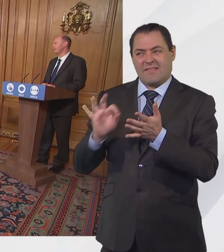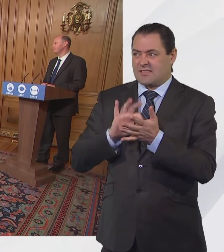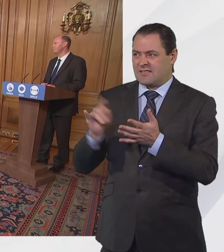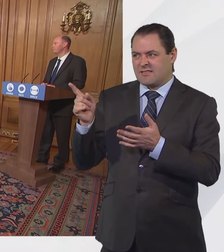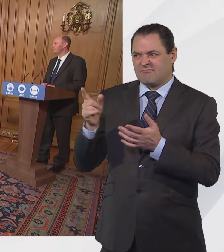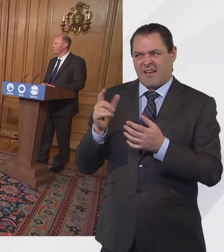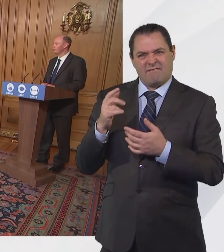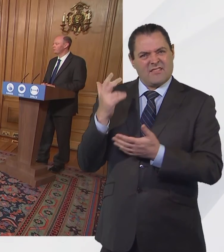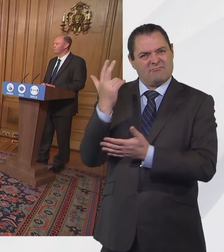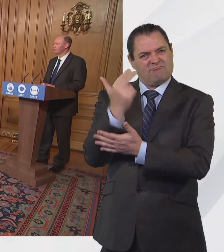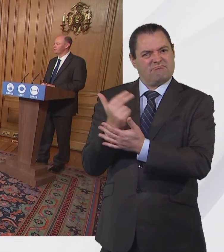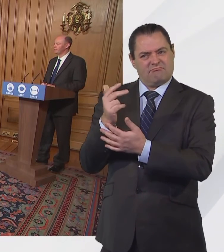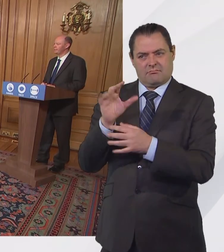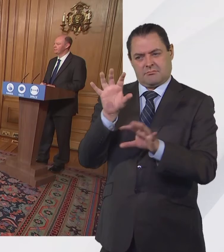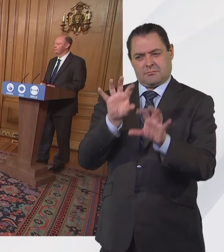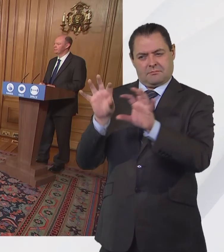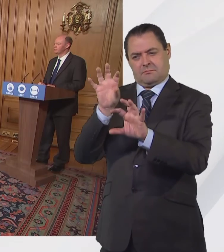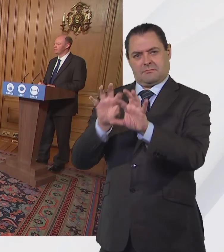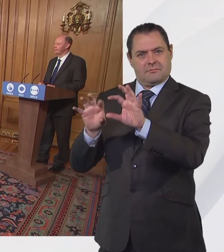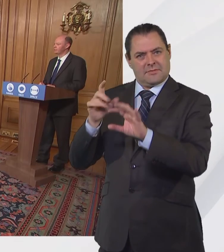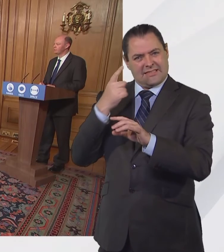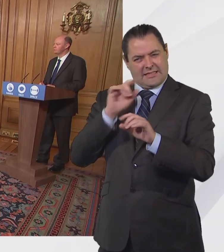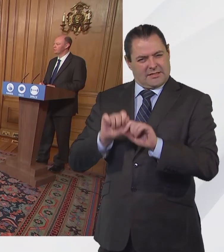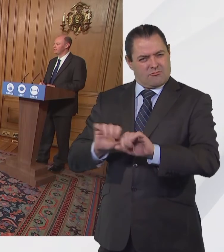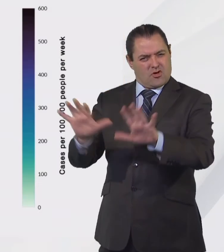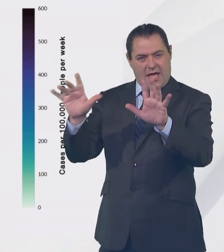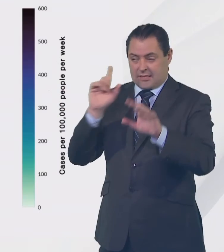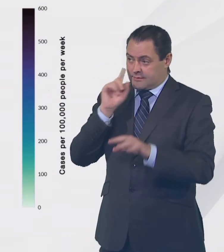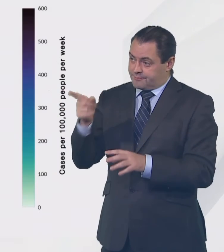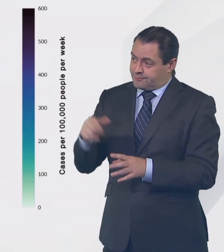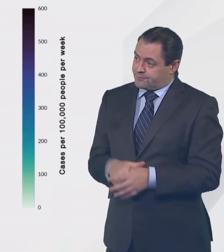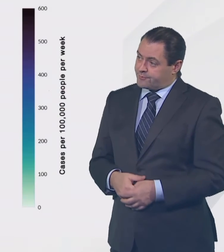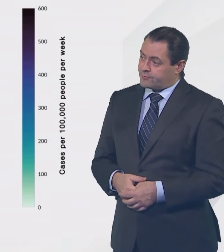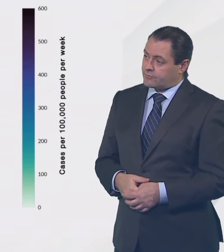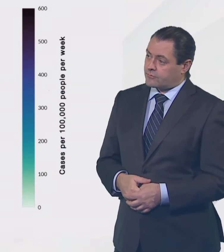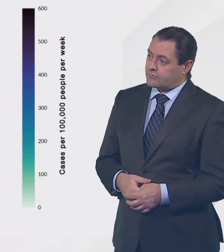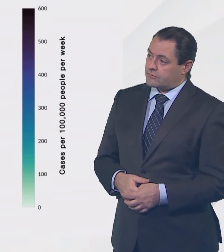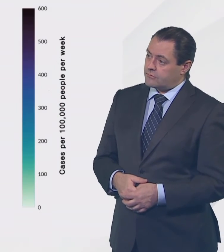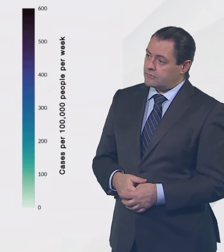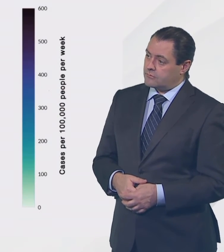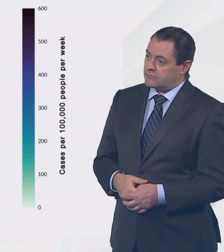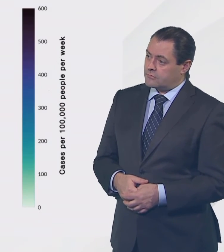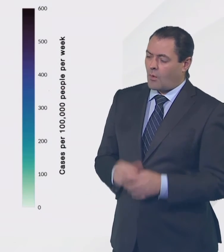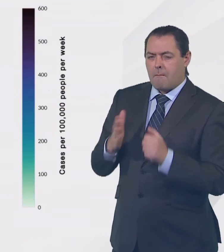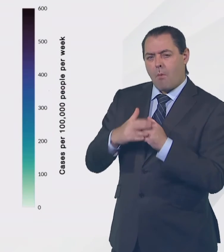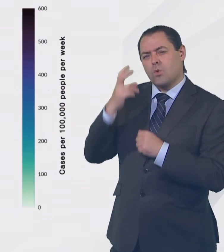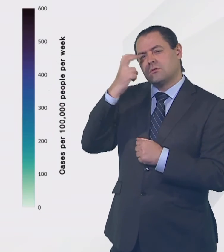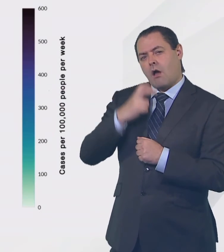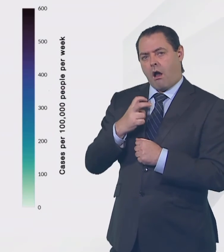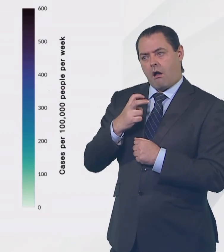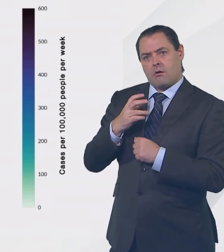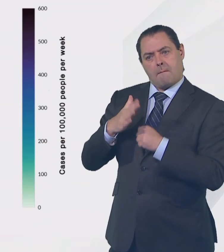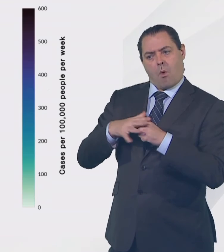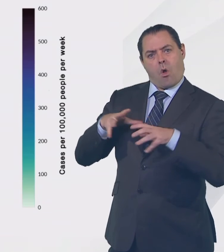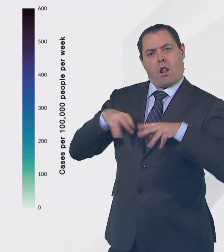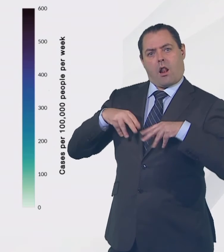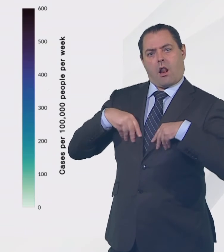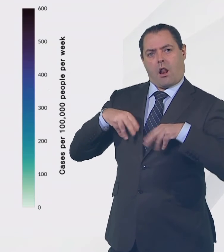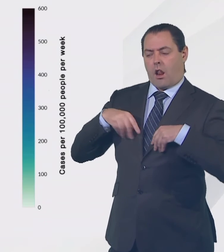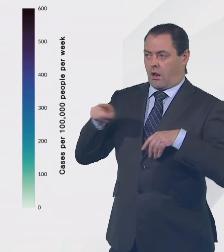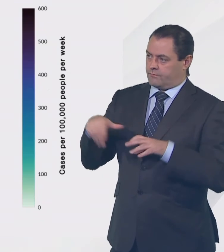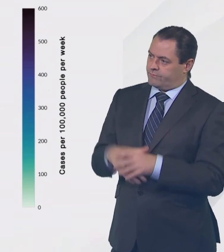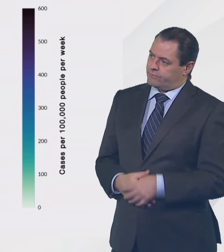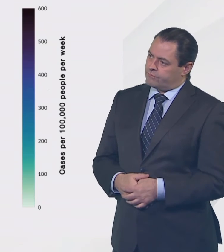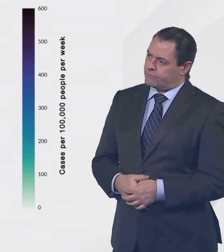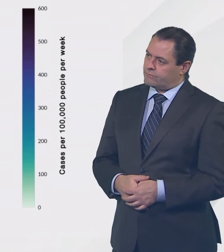got further and further into the country and concentrated in particular areas. The darker the colour, the more COVID